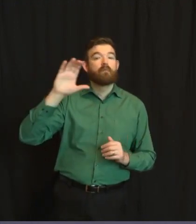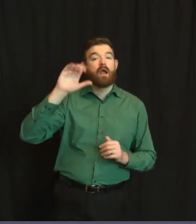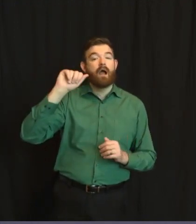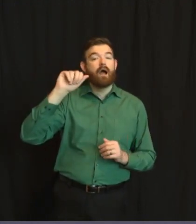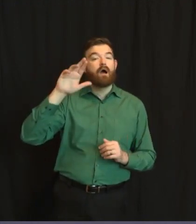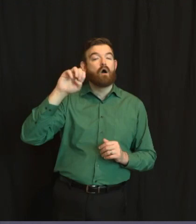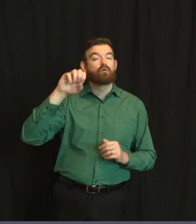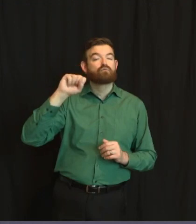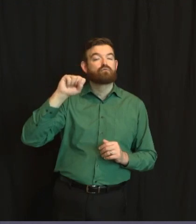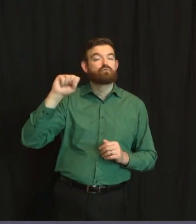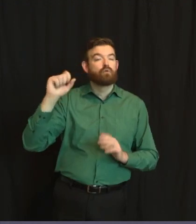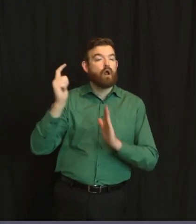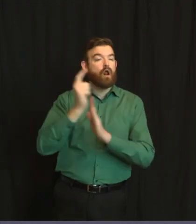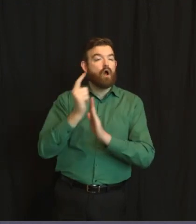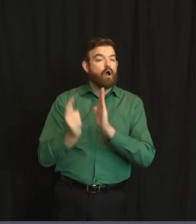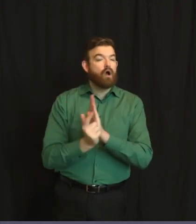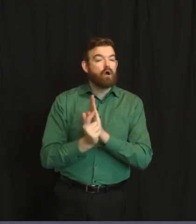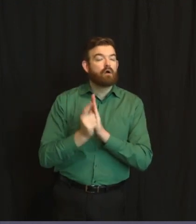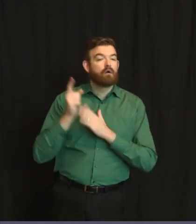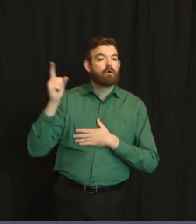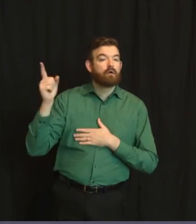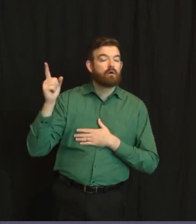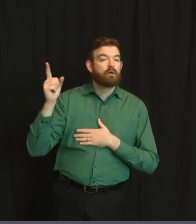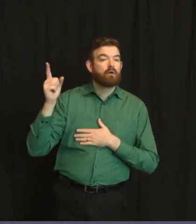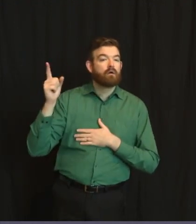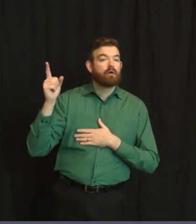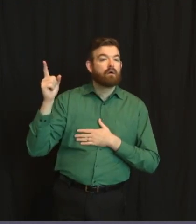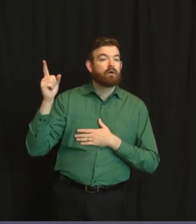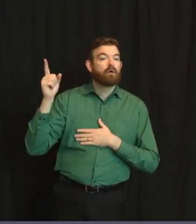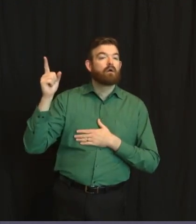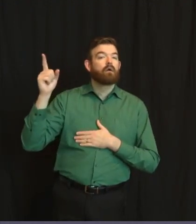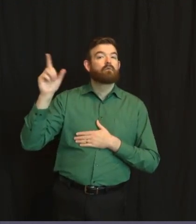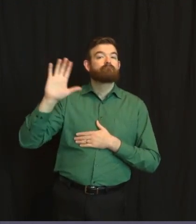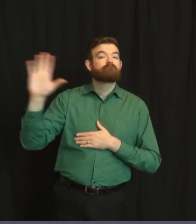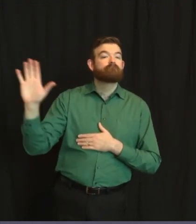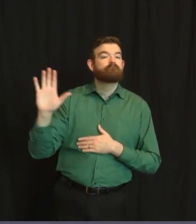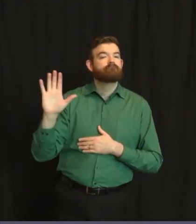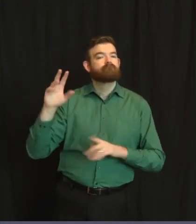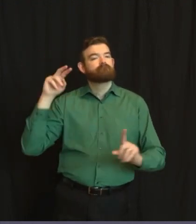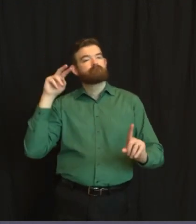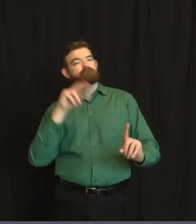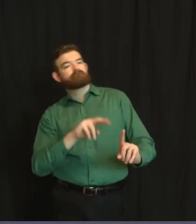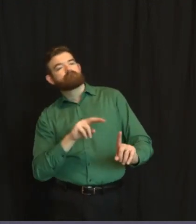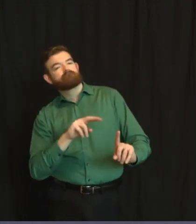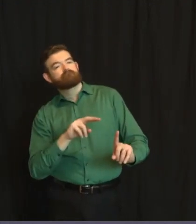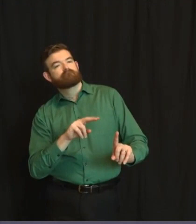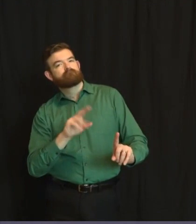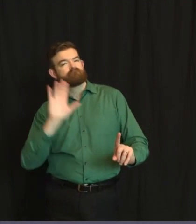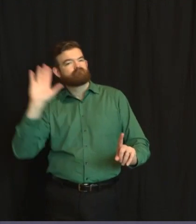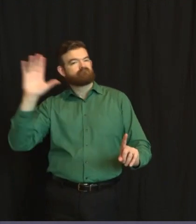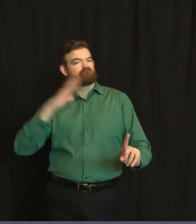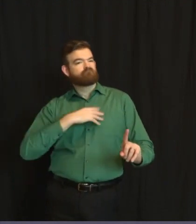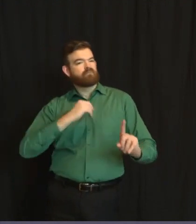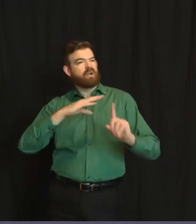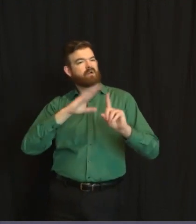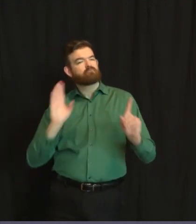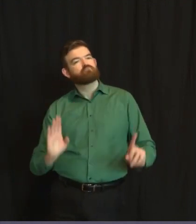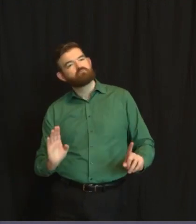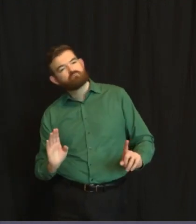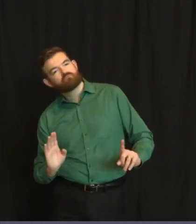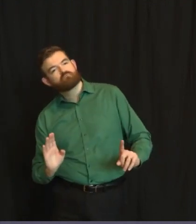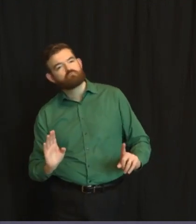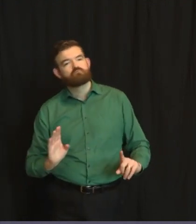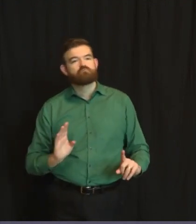it relates to the general posture of the administration, I would say they have been somewhere between